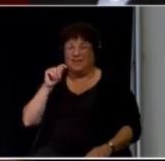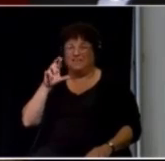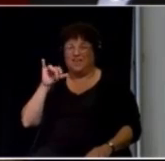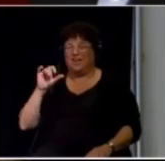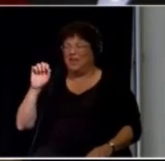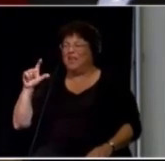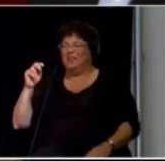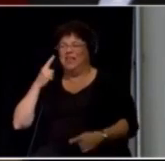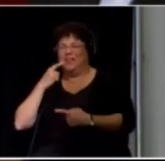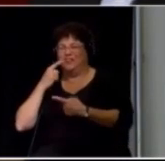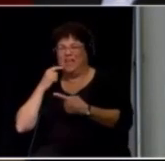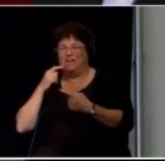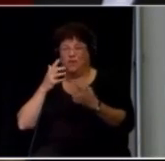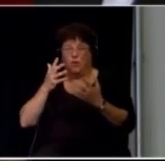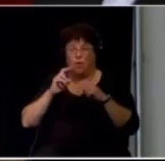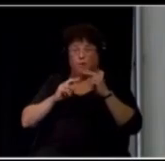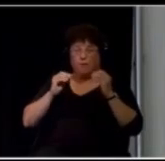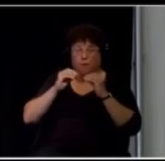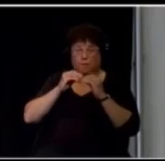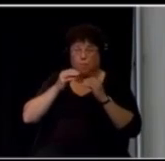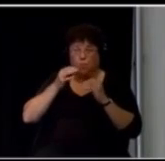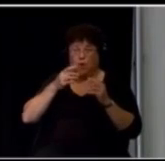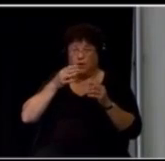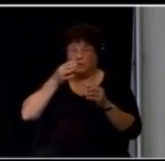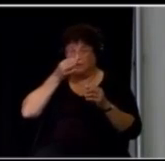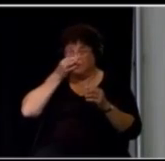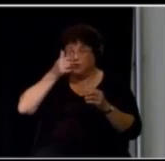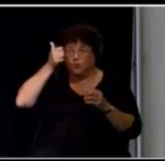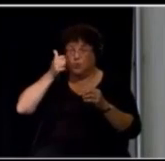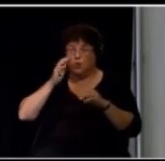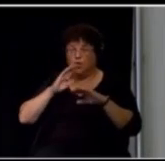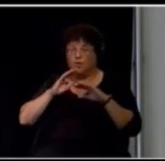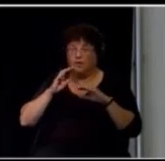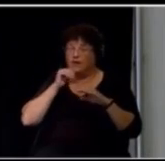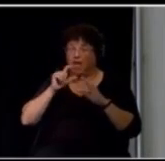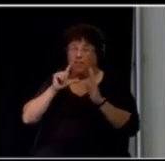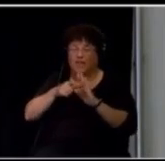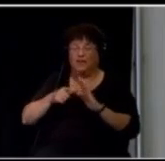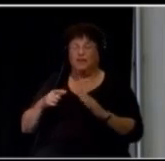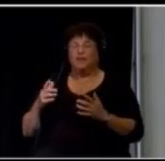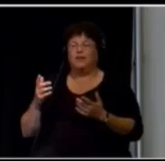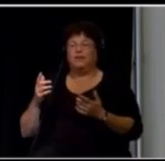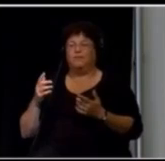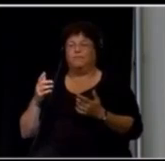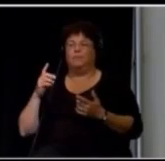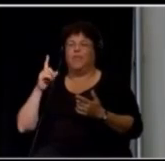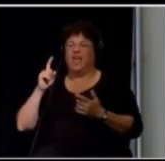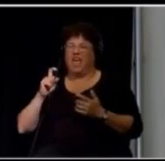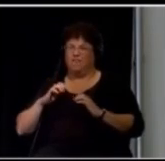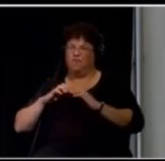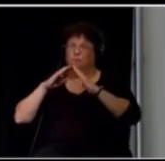build more sooner rather than later. Thank you. Well, we got to build one first.